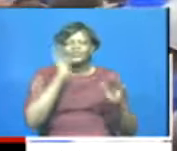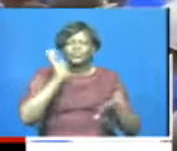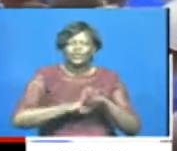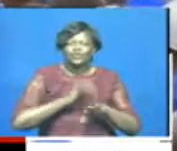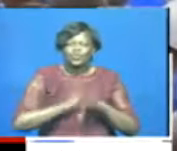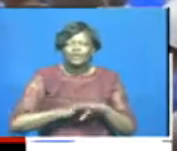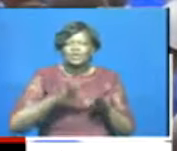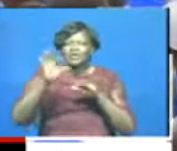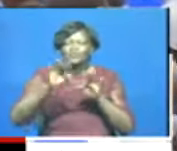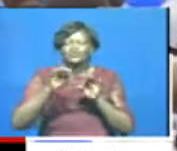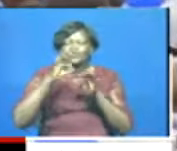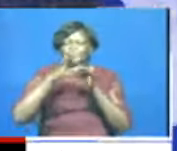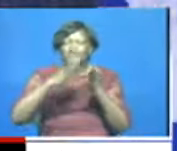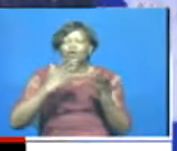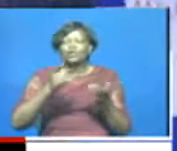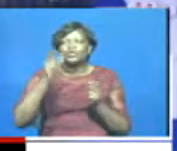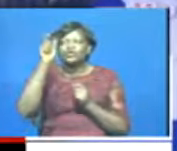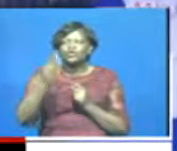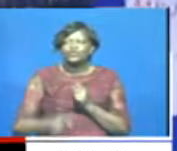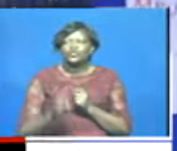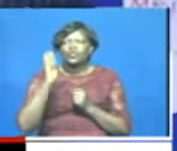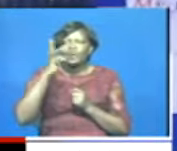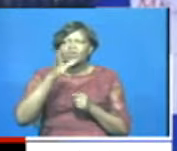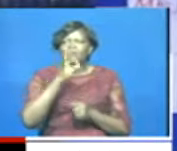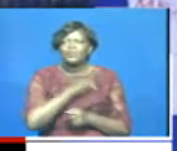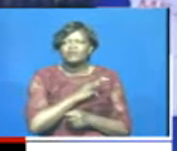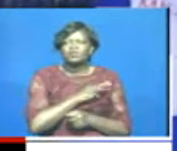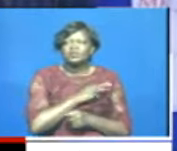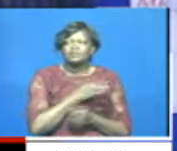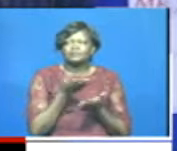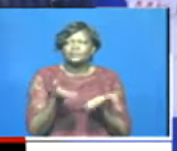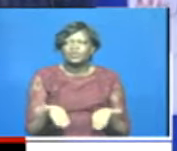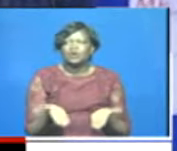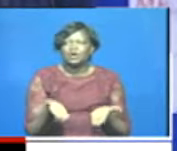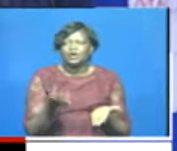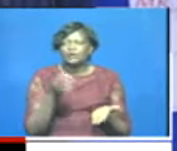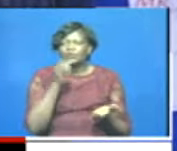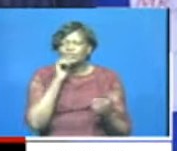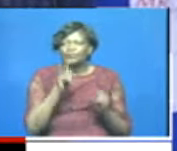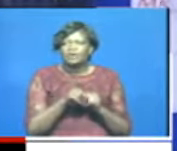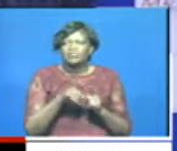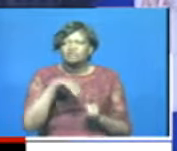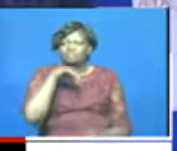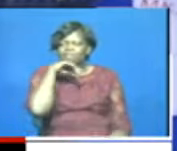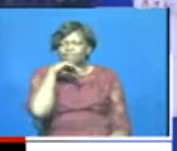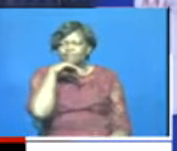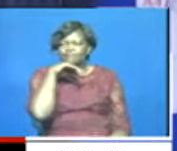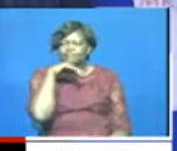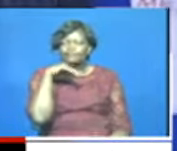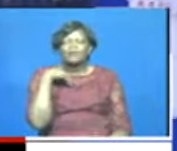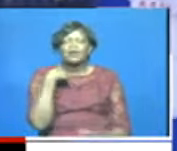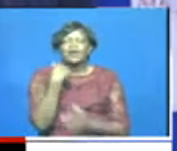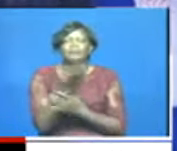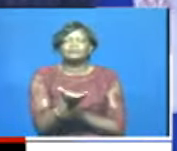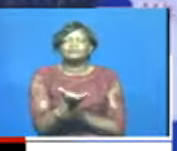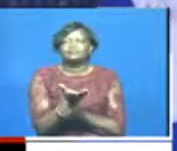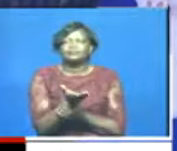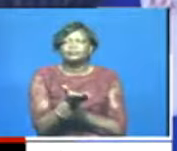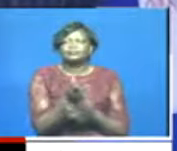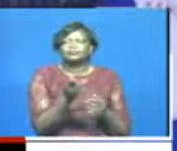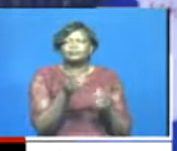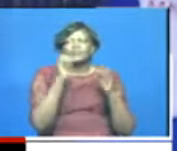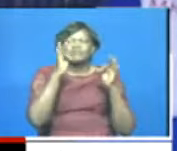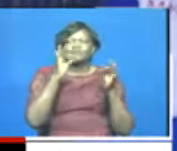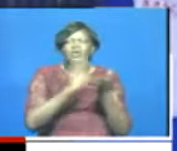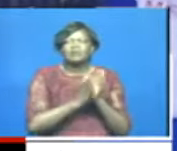the region would benefit. Sasa, ndugu Raila, maombi yangu, mimi kama nitakuwa